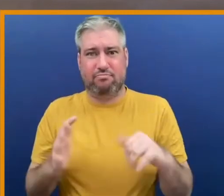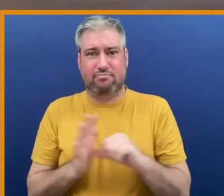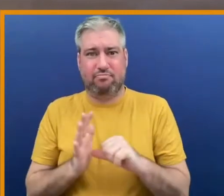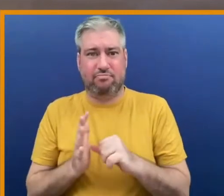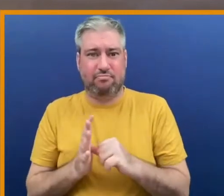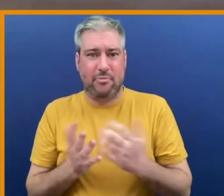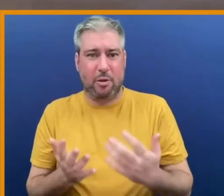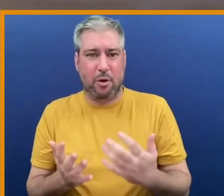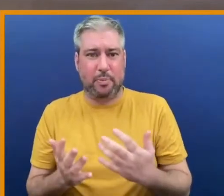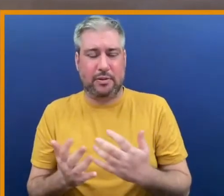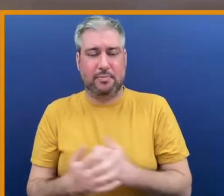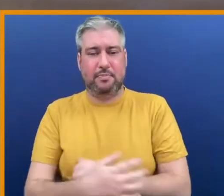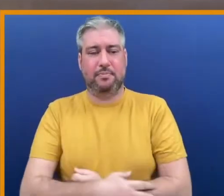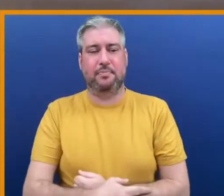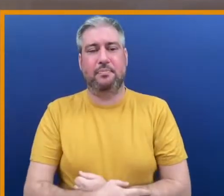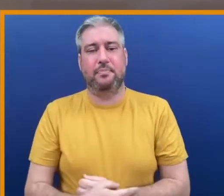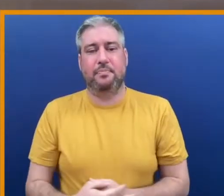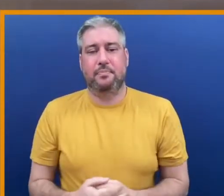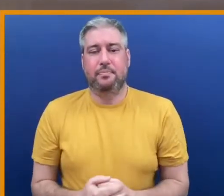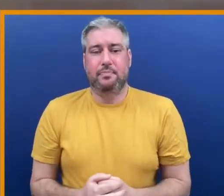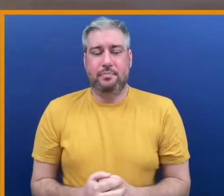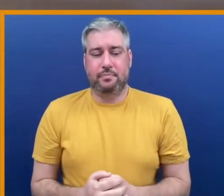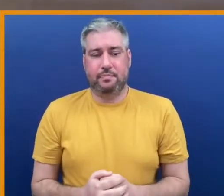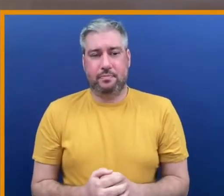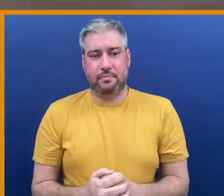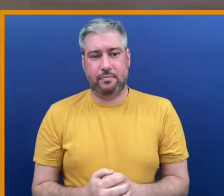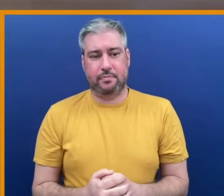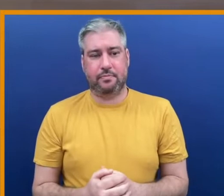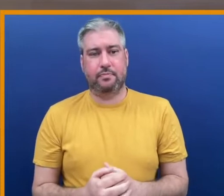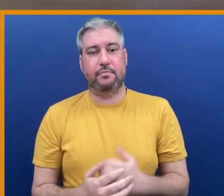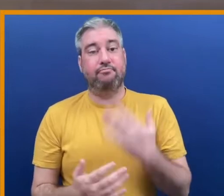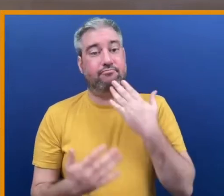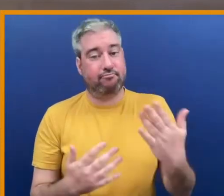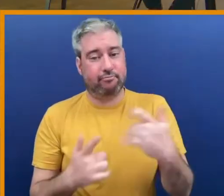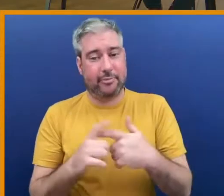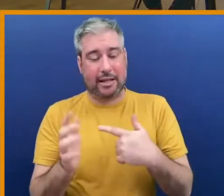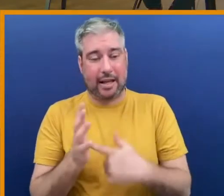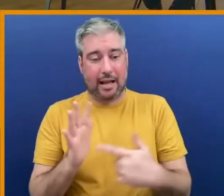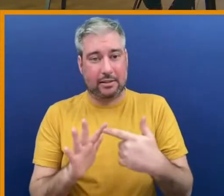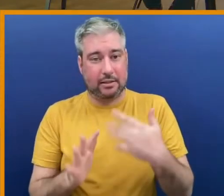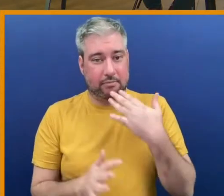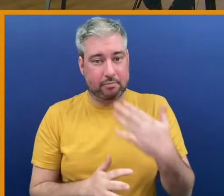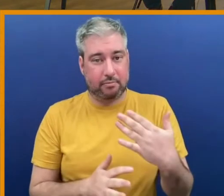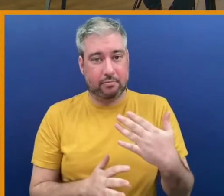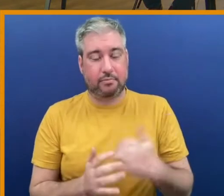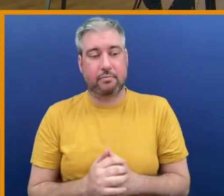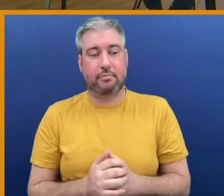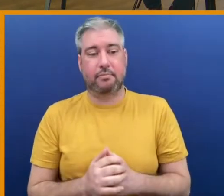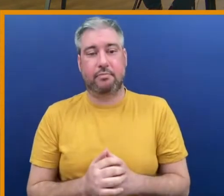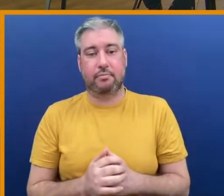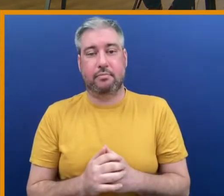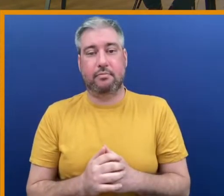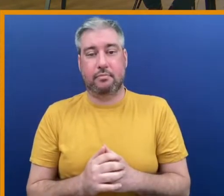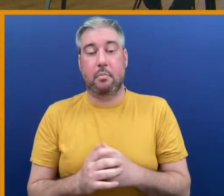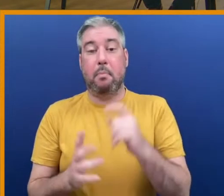Thank you, Kate. Will Pippa Halings please stand by? And I now call Keith Melton from Newark and Sherwood, who will be speaking for